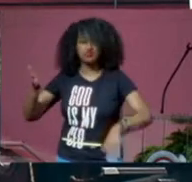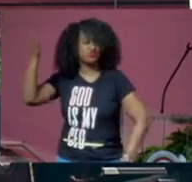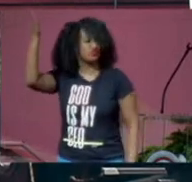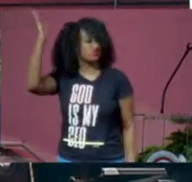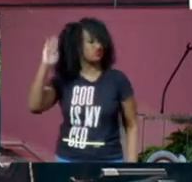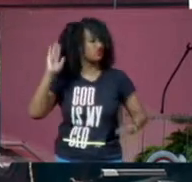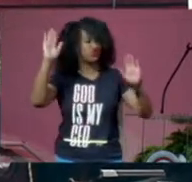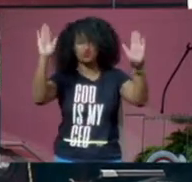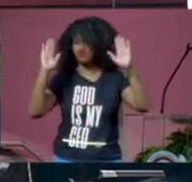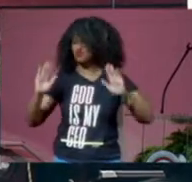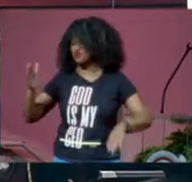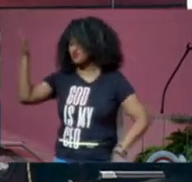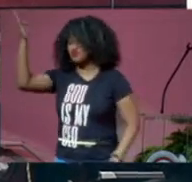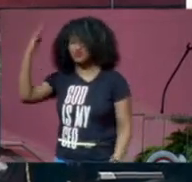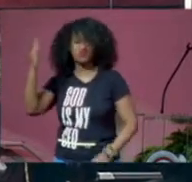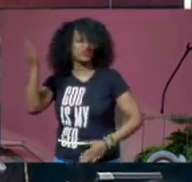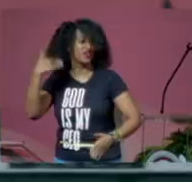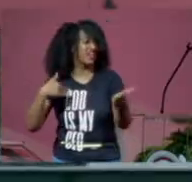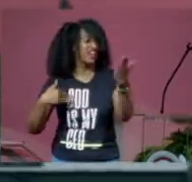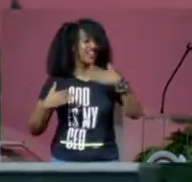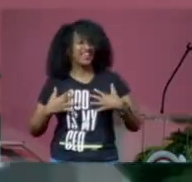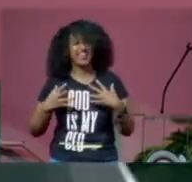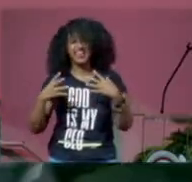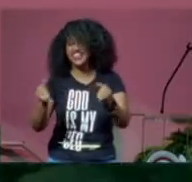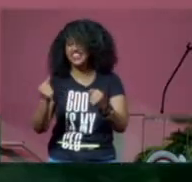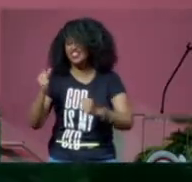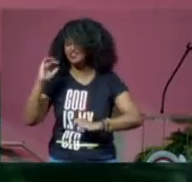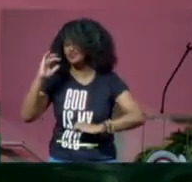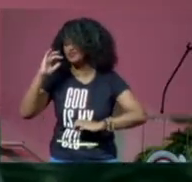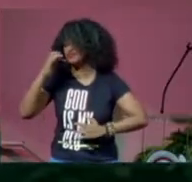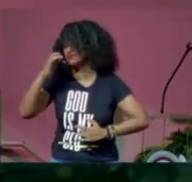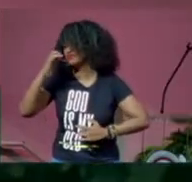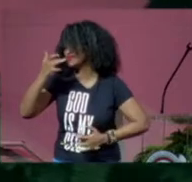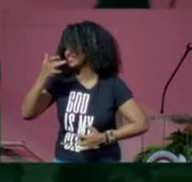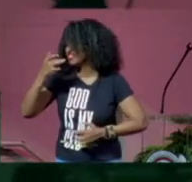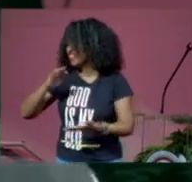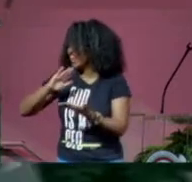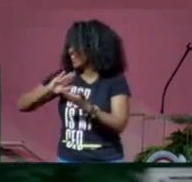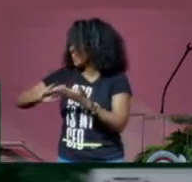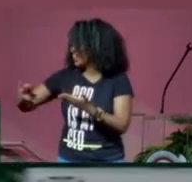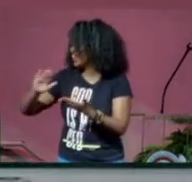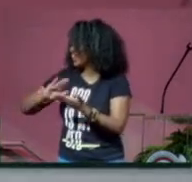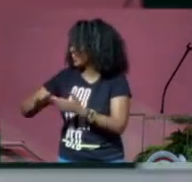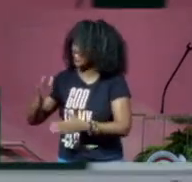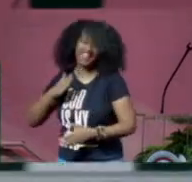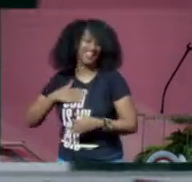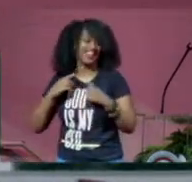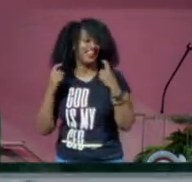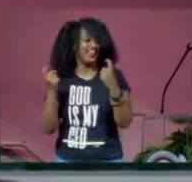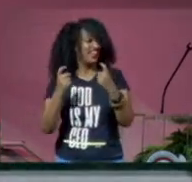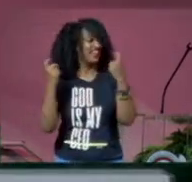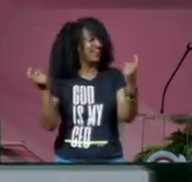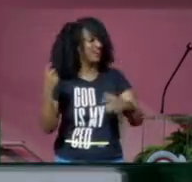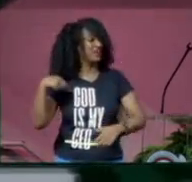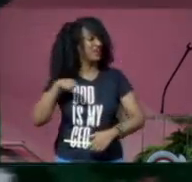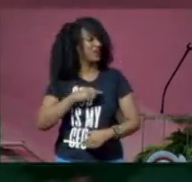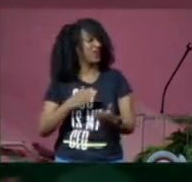God. Come on, who heals our diseases, who forgives our sin. We serve an awesome